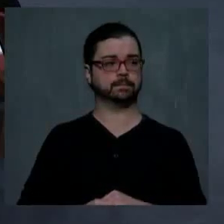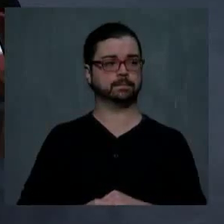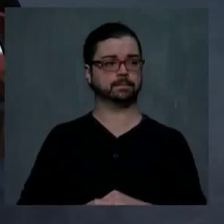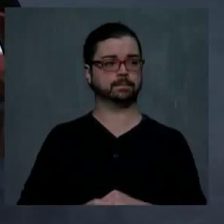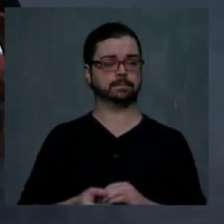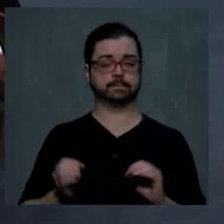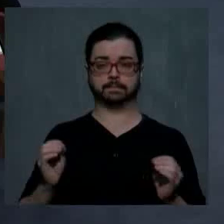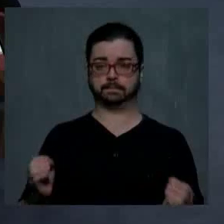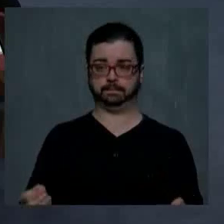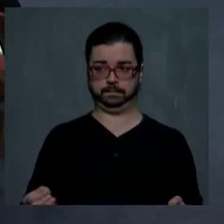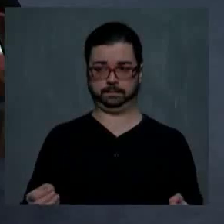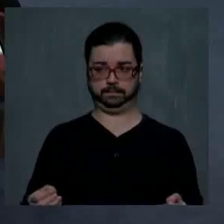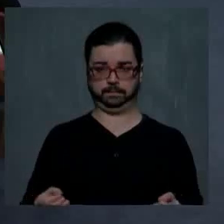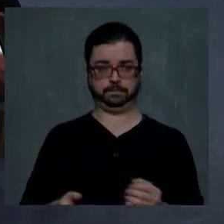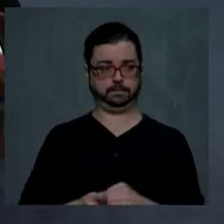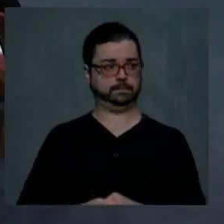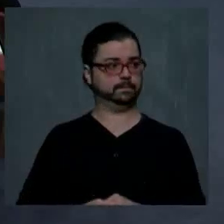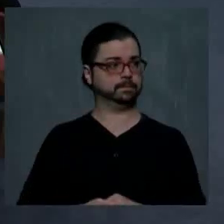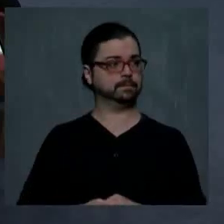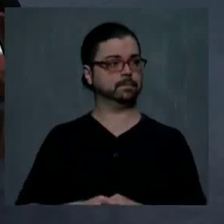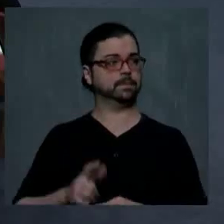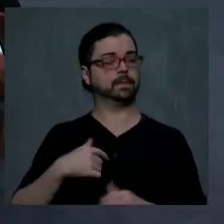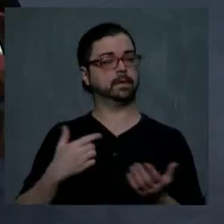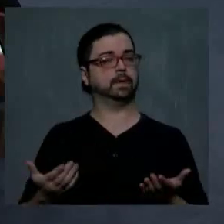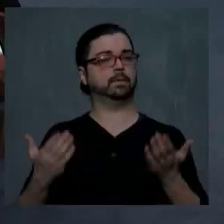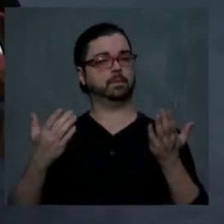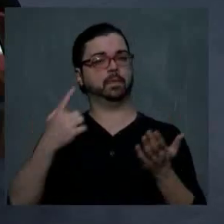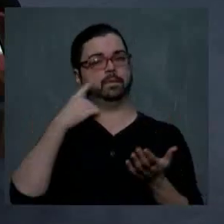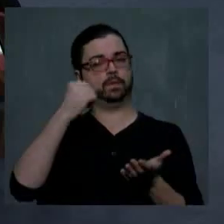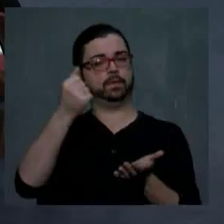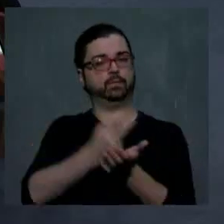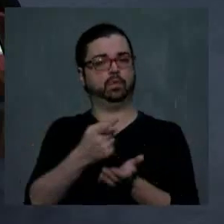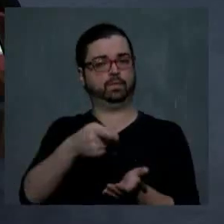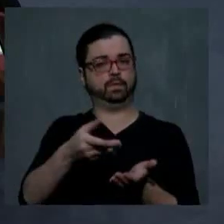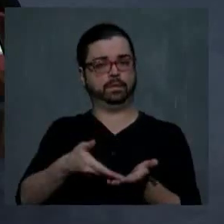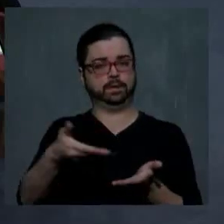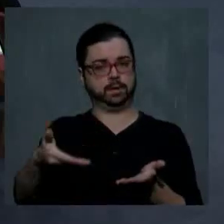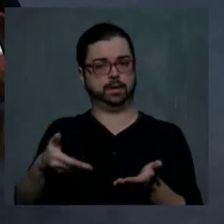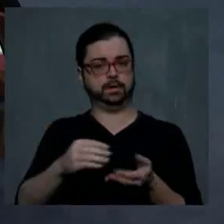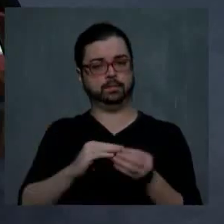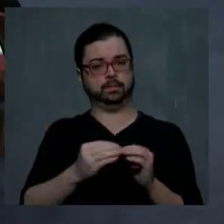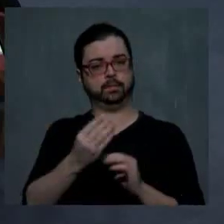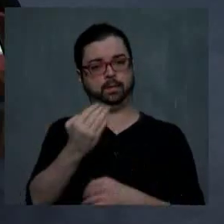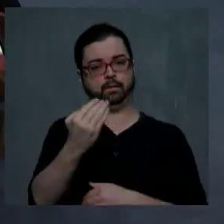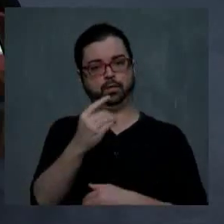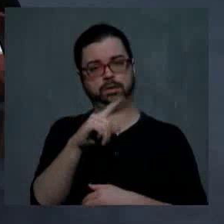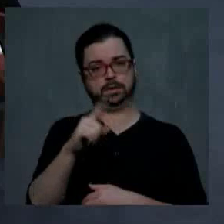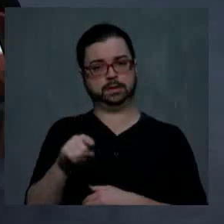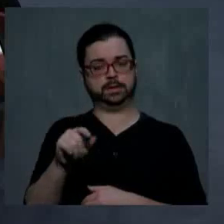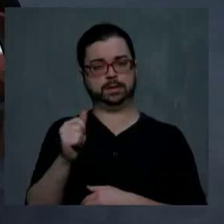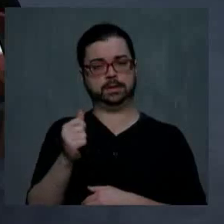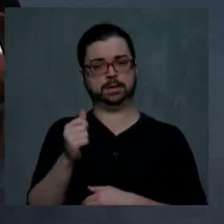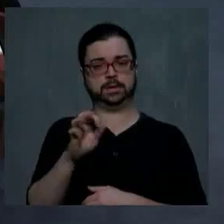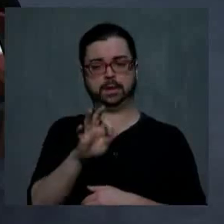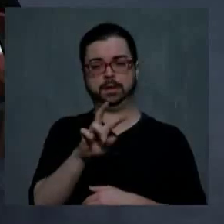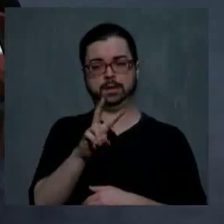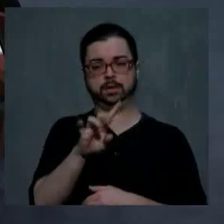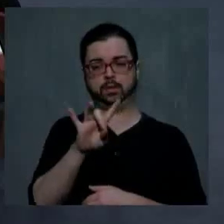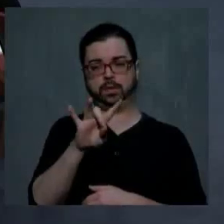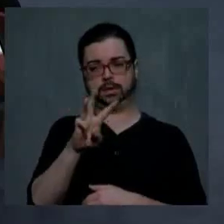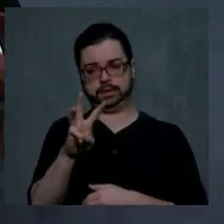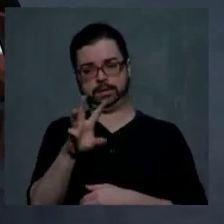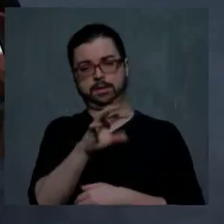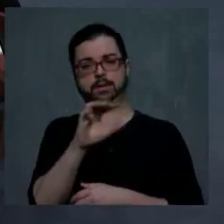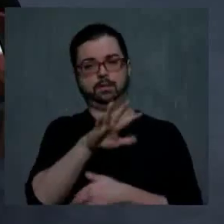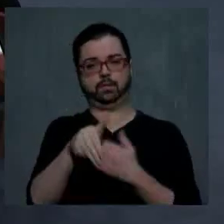Okay. Mr. Chairman, I move for the approval of this item 14Z 9286, and all